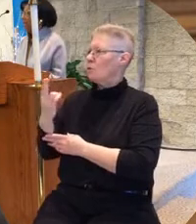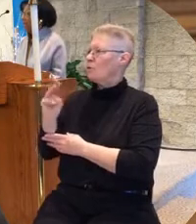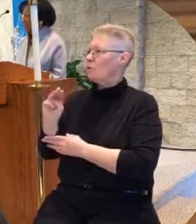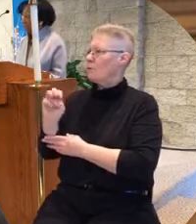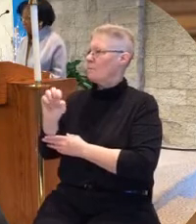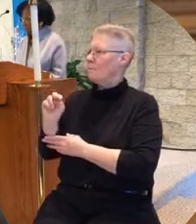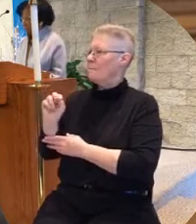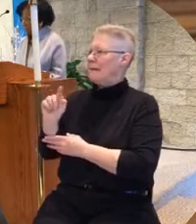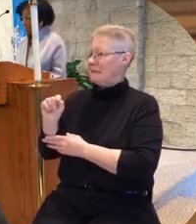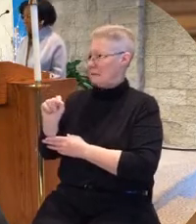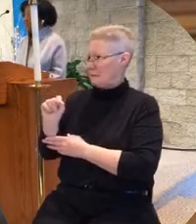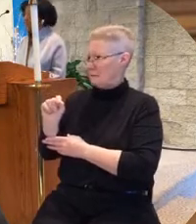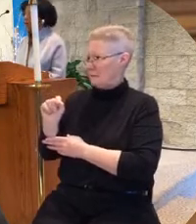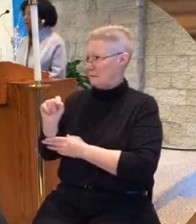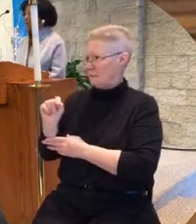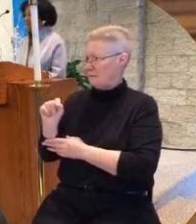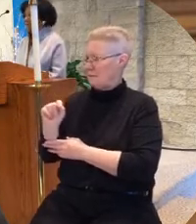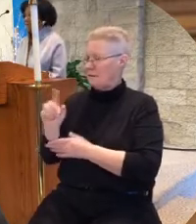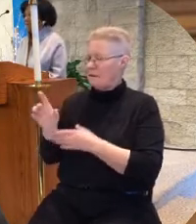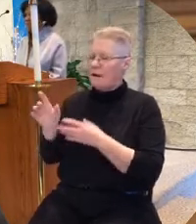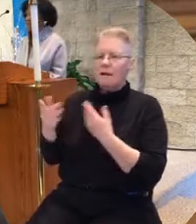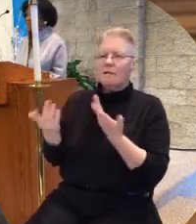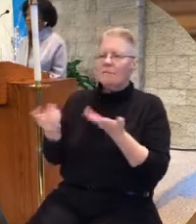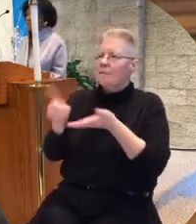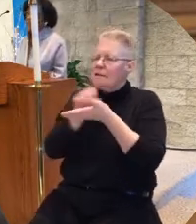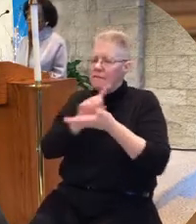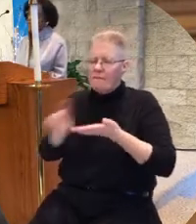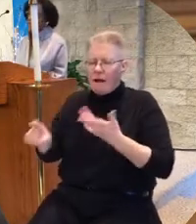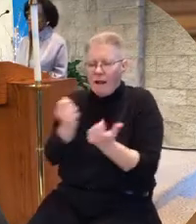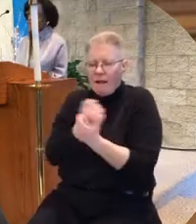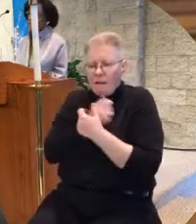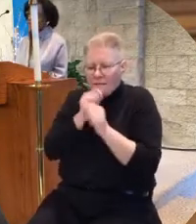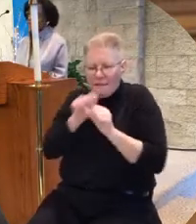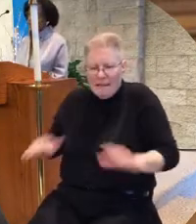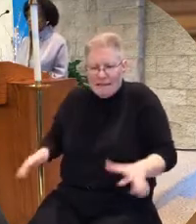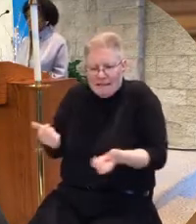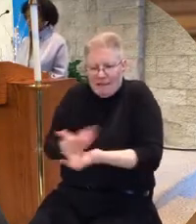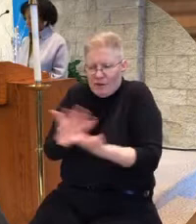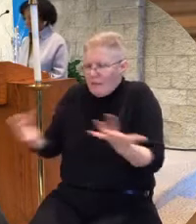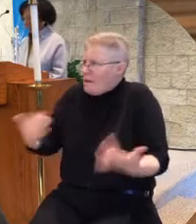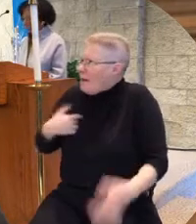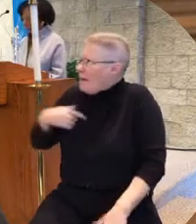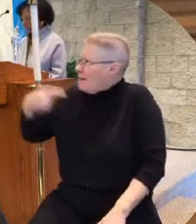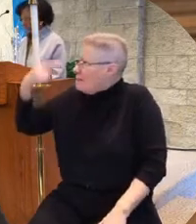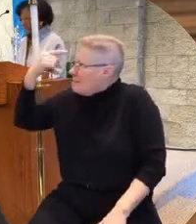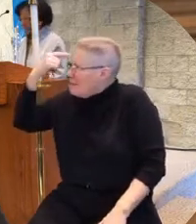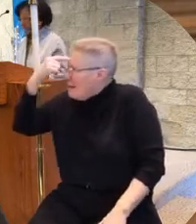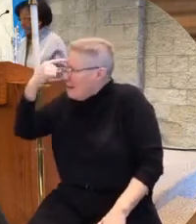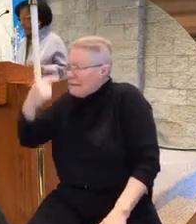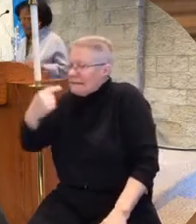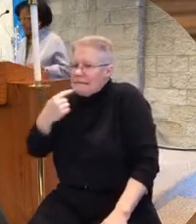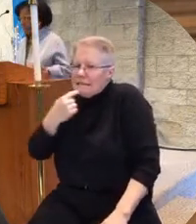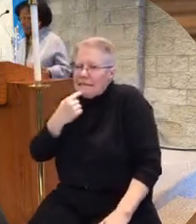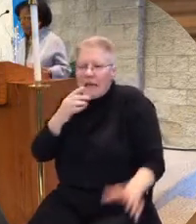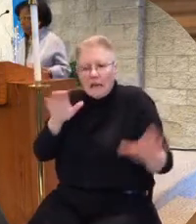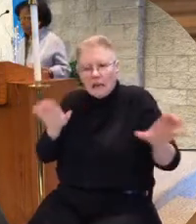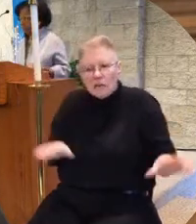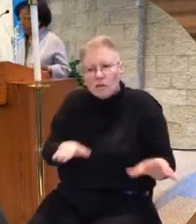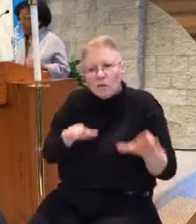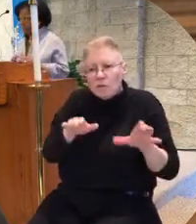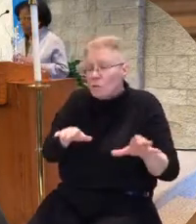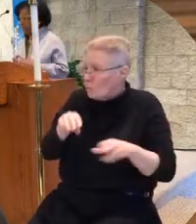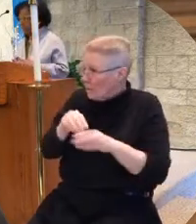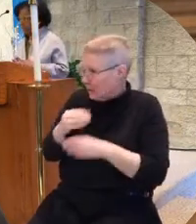Divine love blesses all that I think, say, and do. In the Hebrew